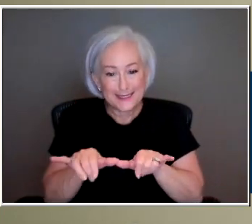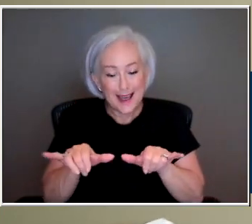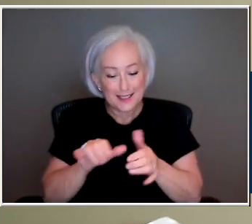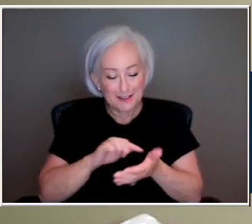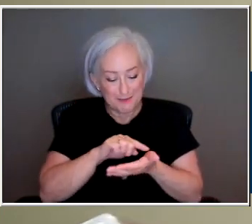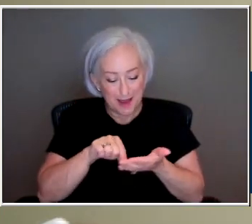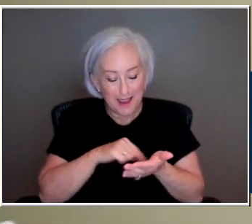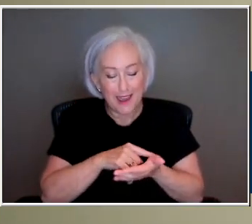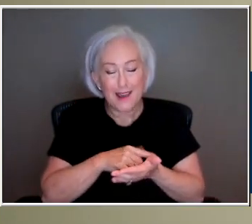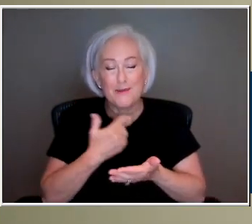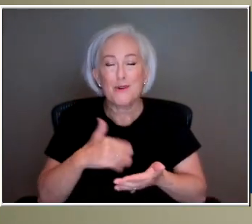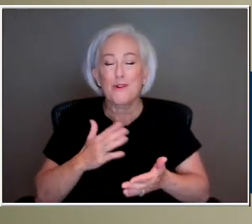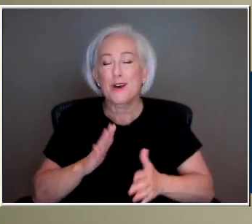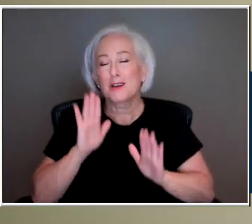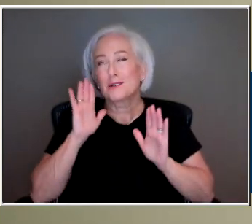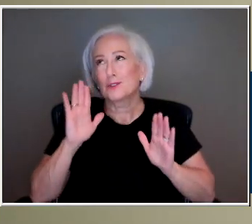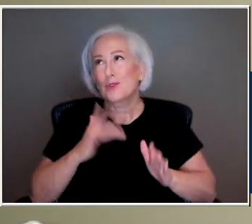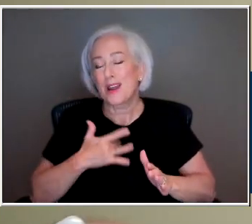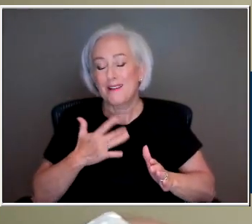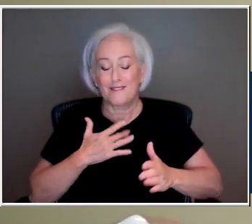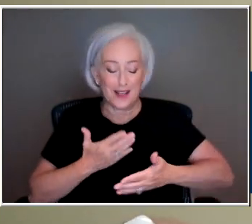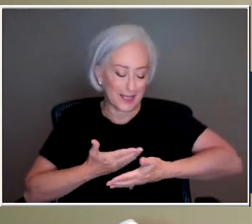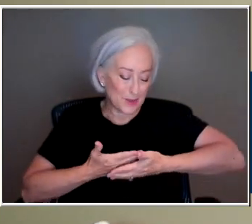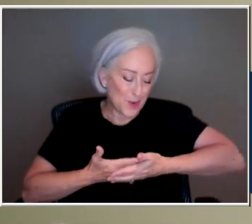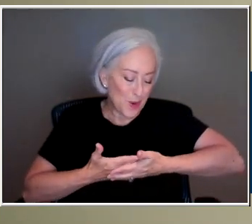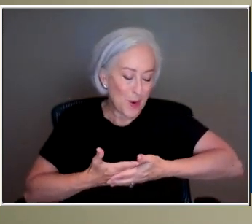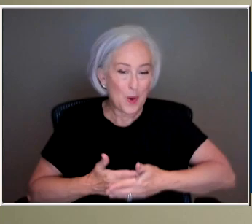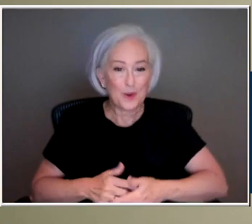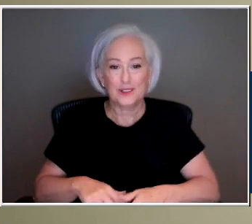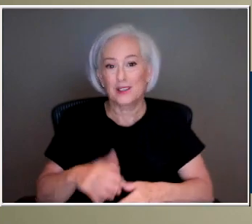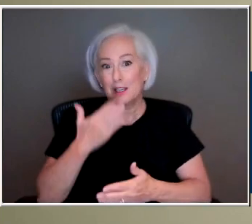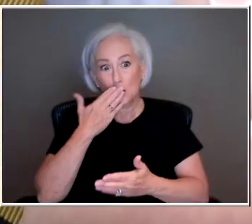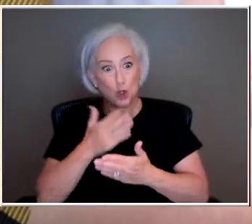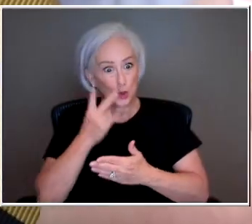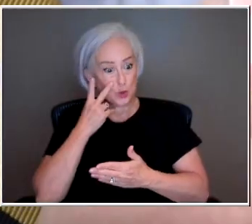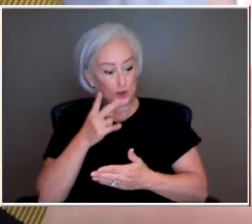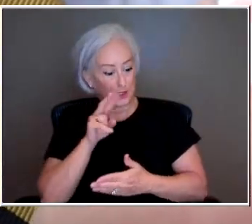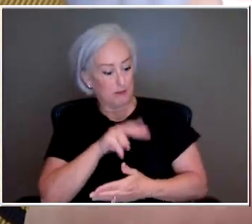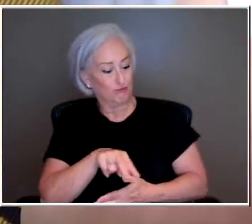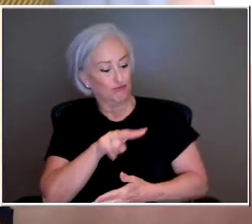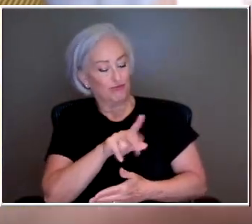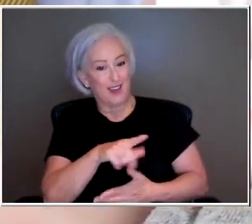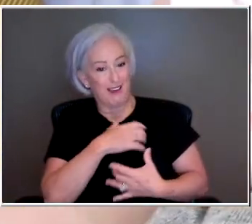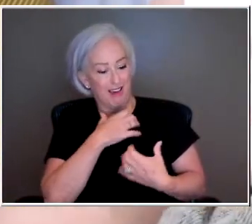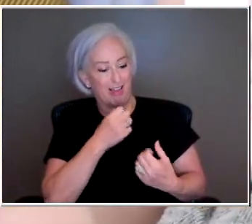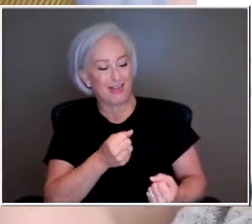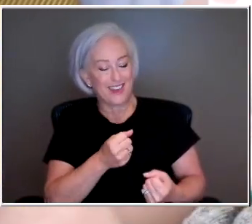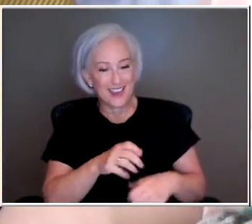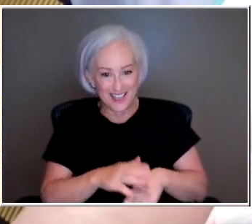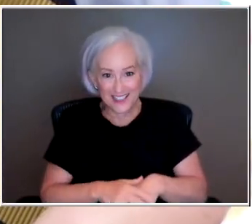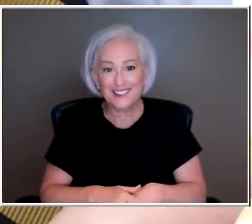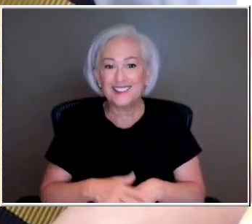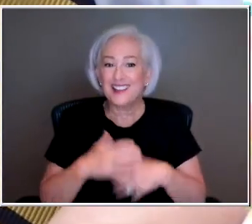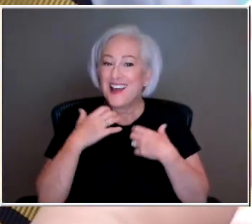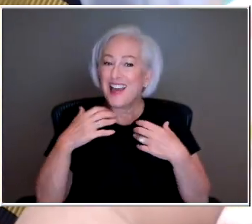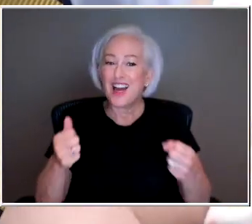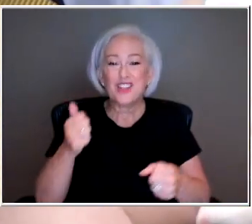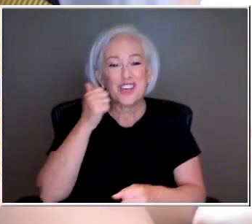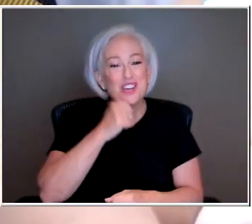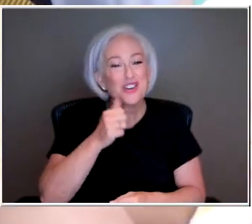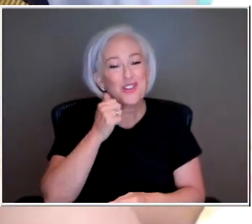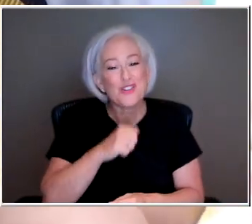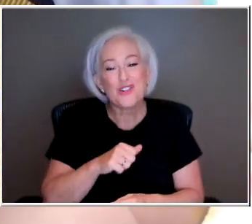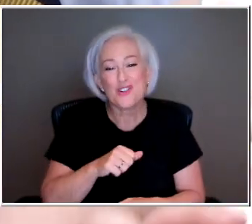her today, just seeing how healthy she is and the obstacles that she's overcome. She looks like a healthy little girl that has never been